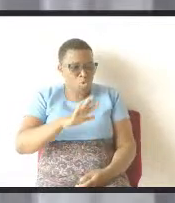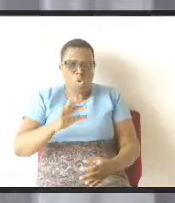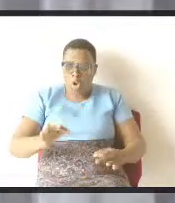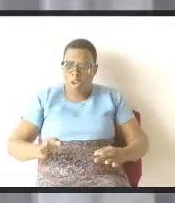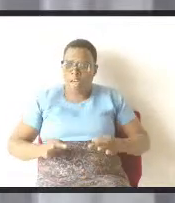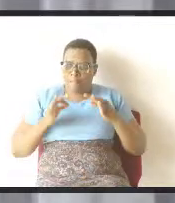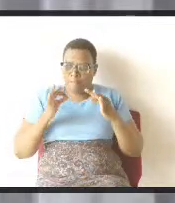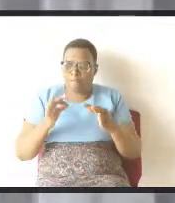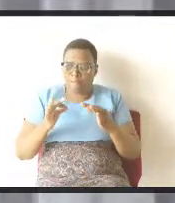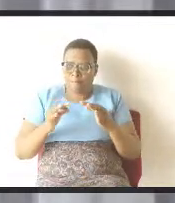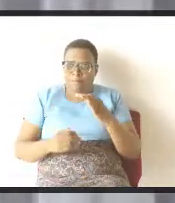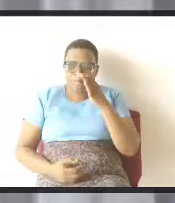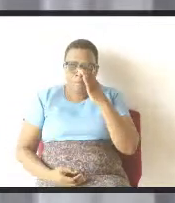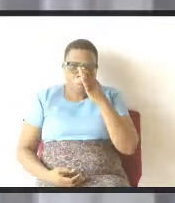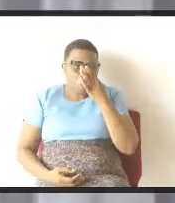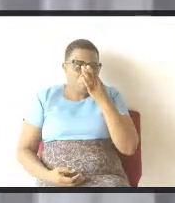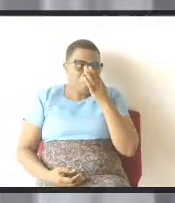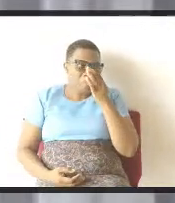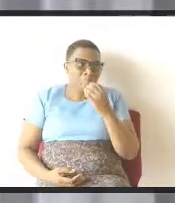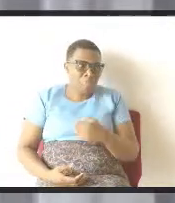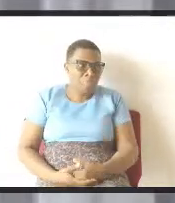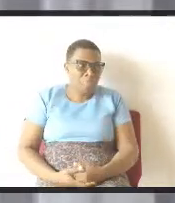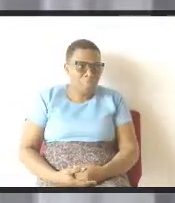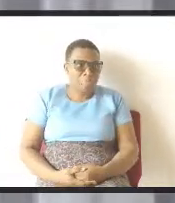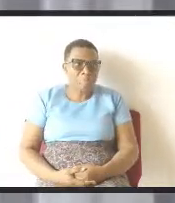As a spiritual boxer,